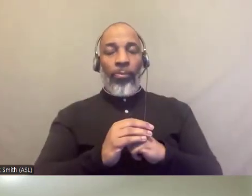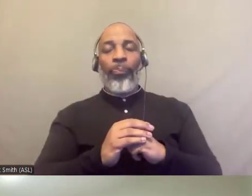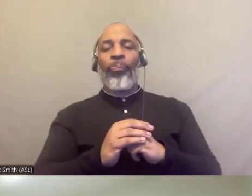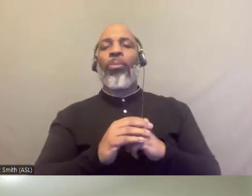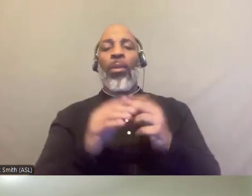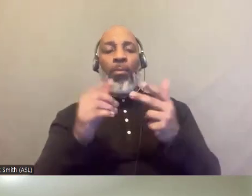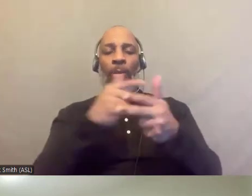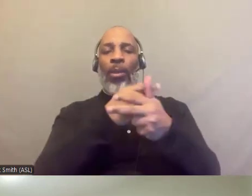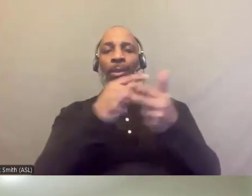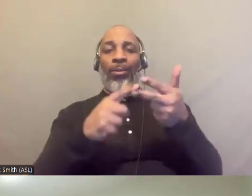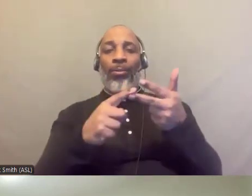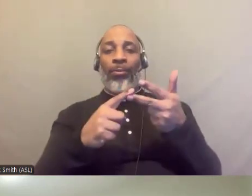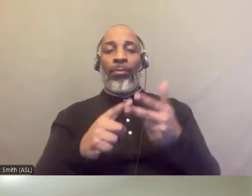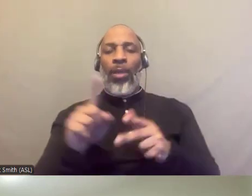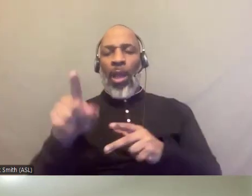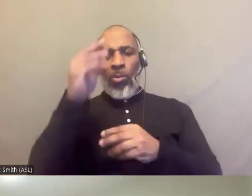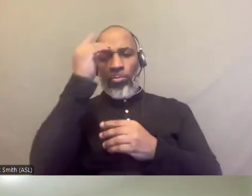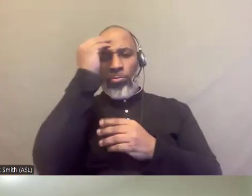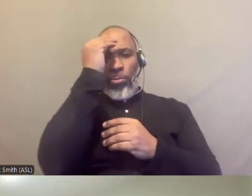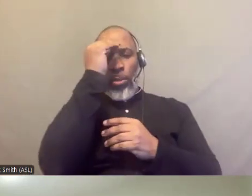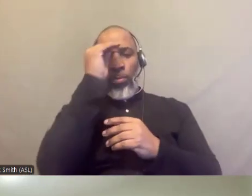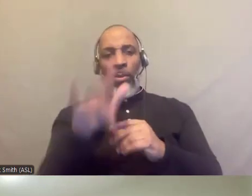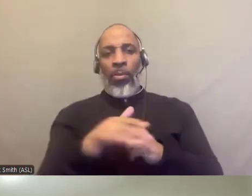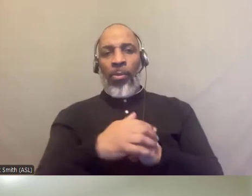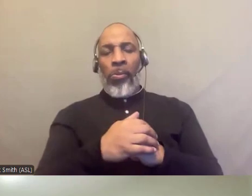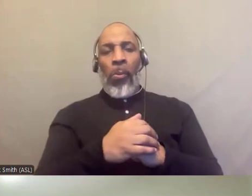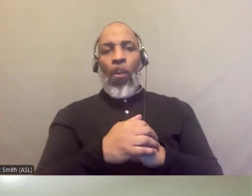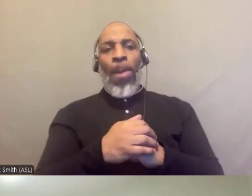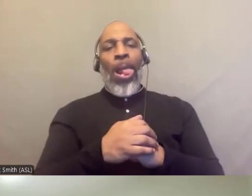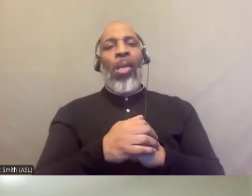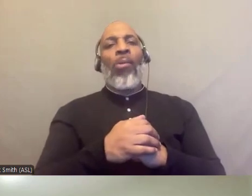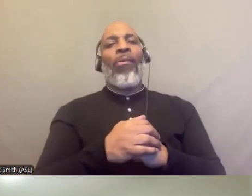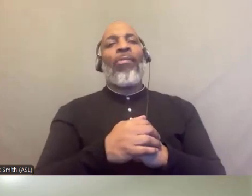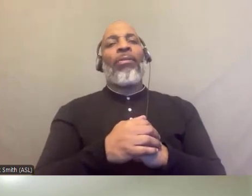5. I'll give us a second to pull up the first poll question.